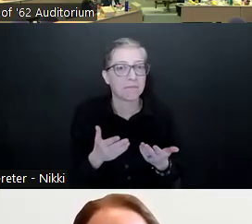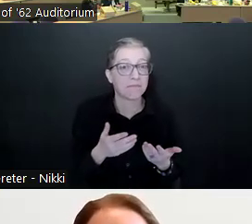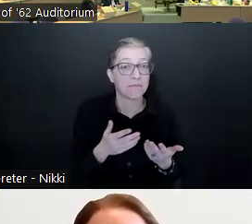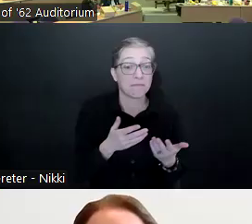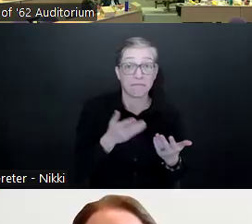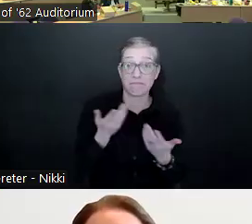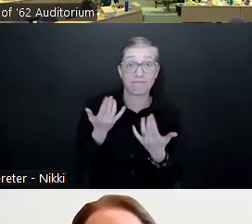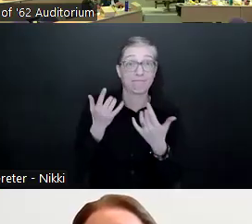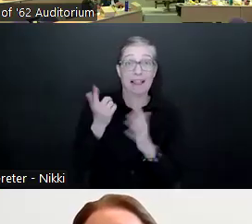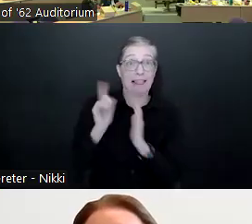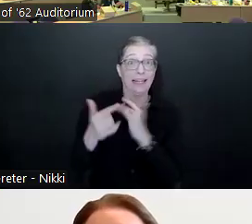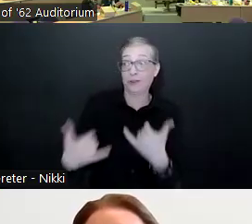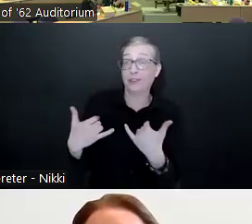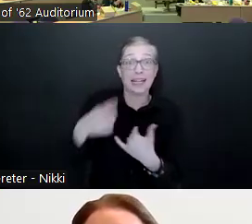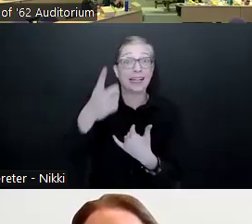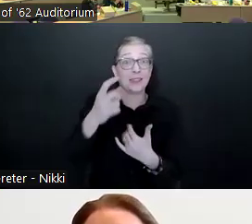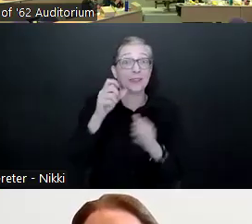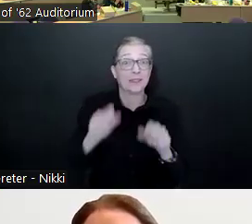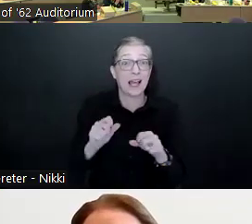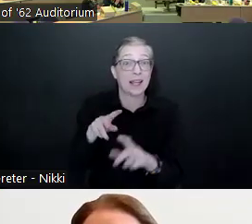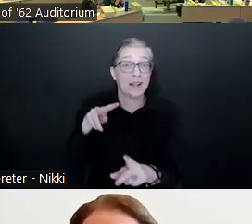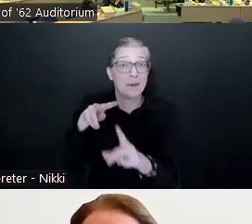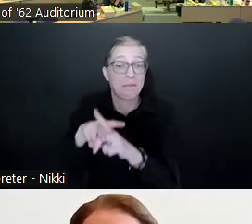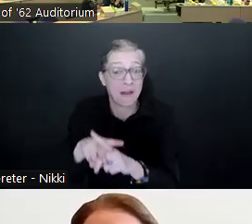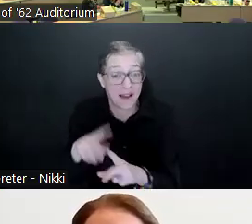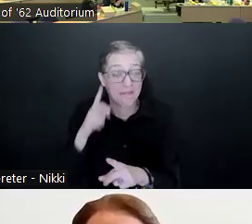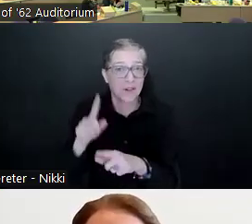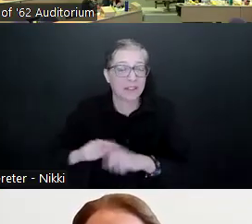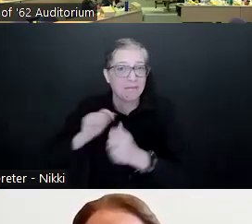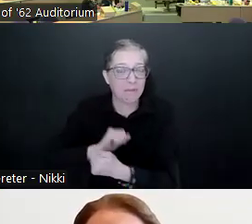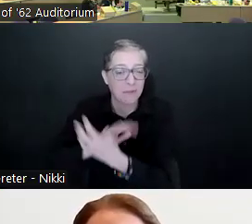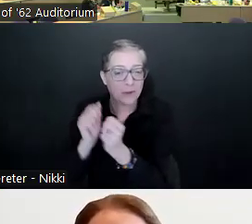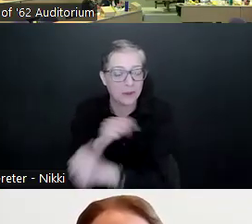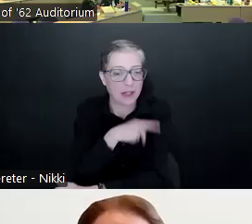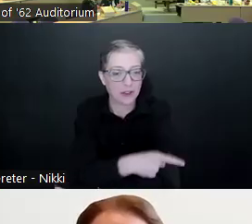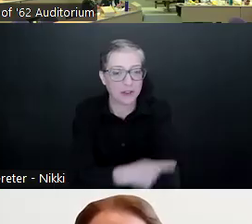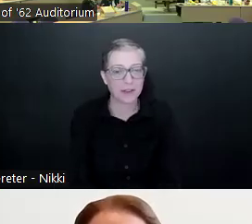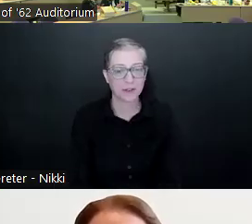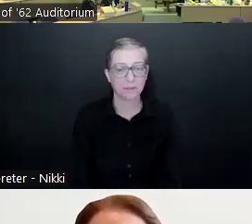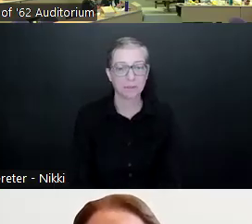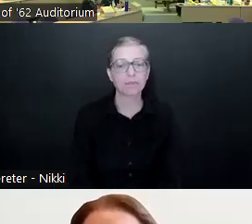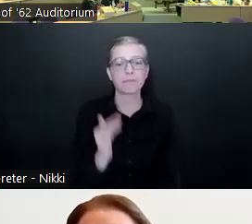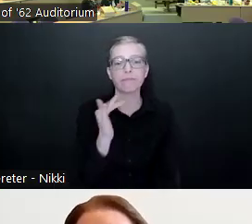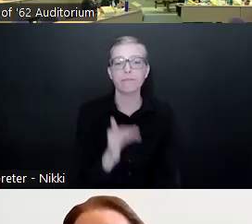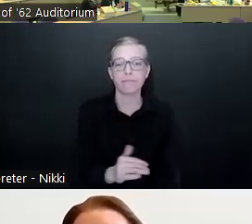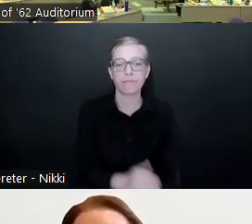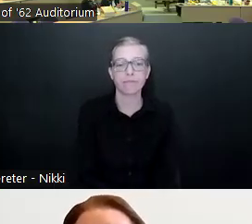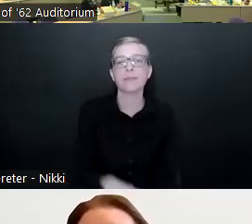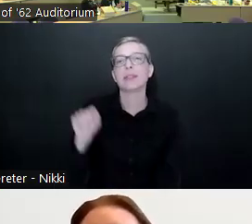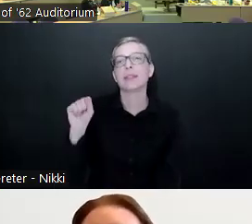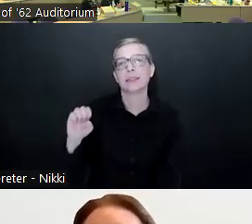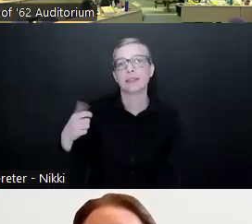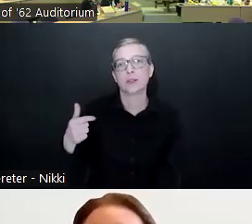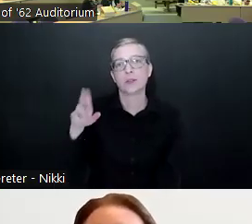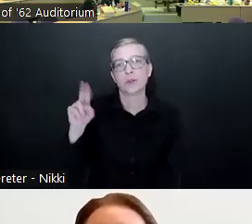patients. So let's just define mentalizing first. Segundo did a really nice job